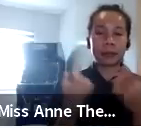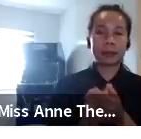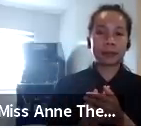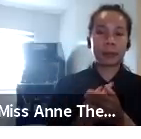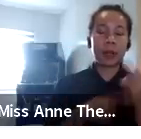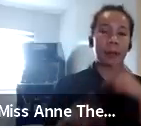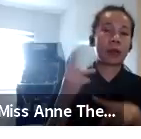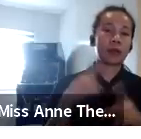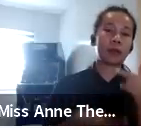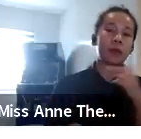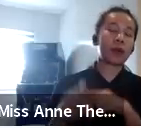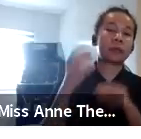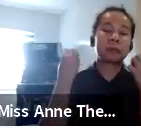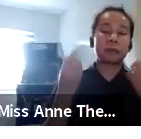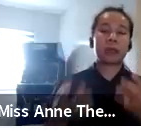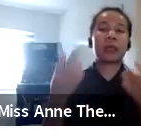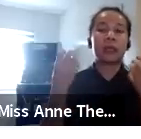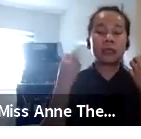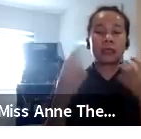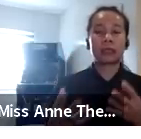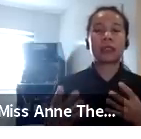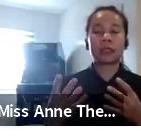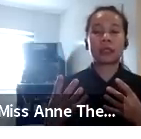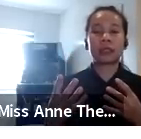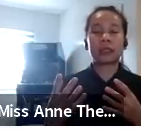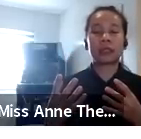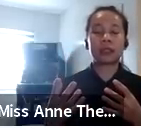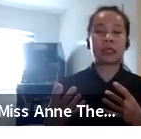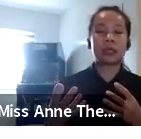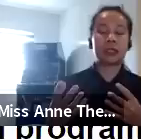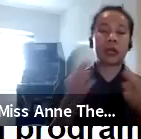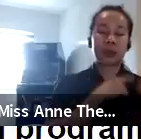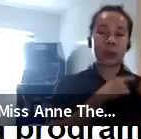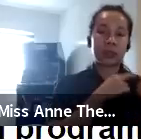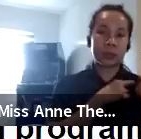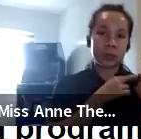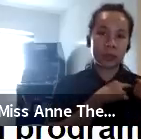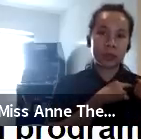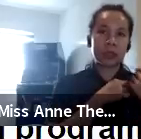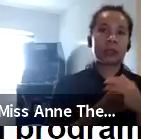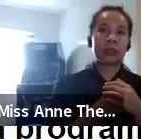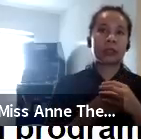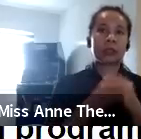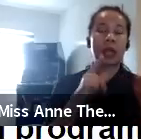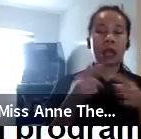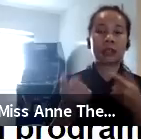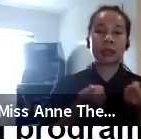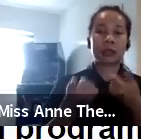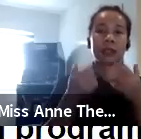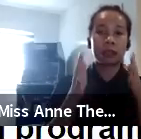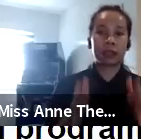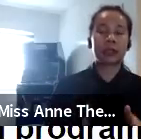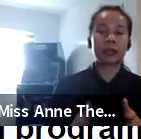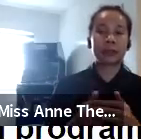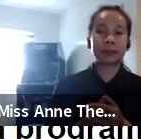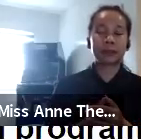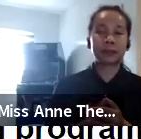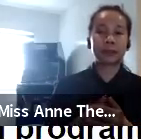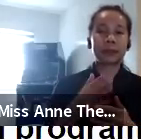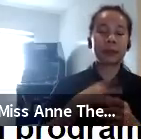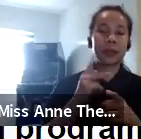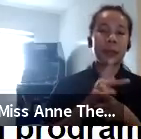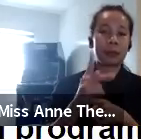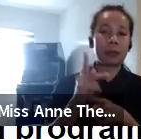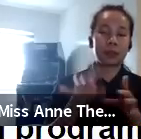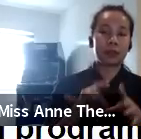performed many of these functions as an administrator. So my major contribution,